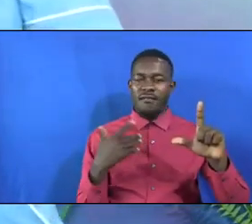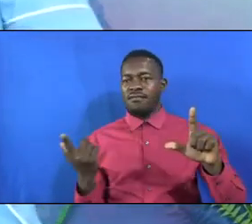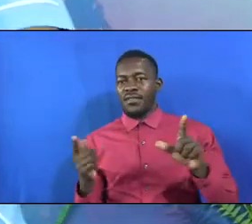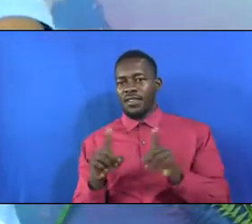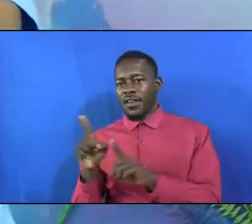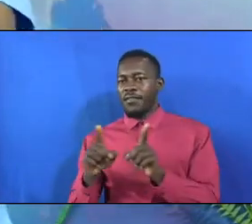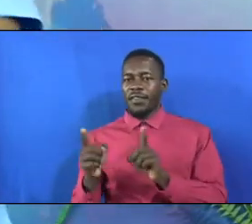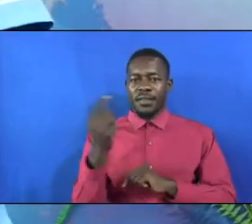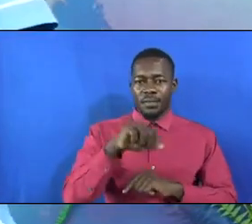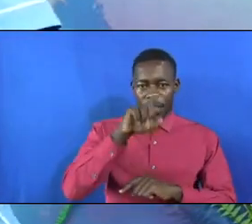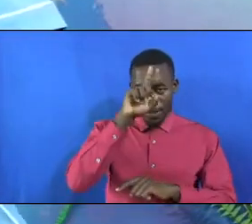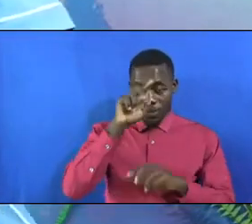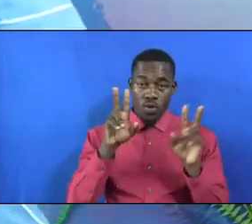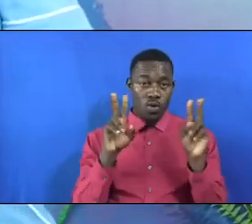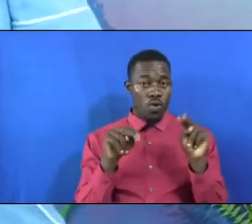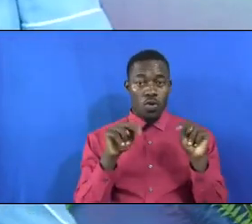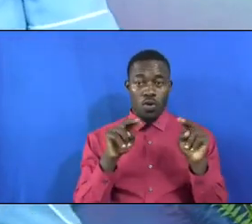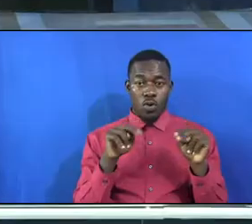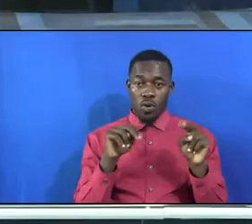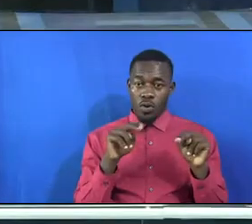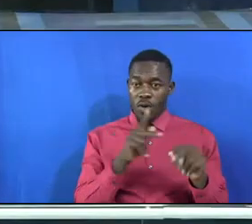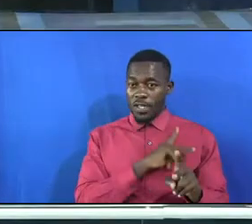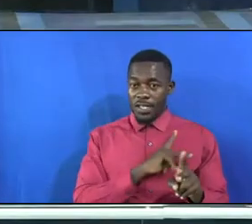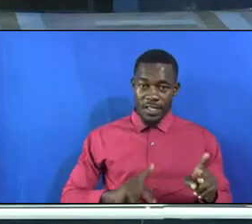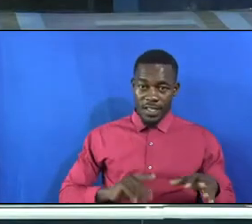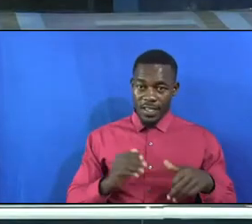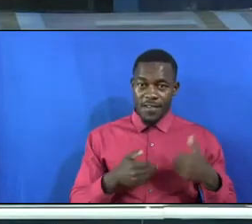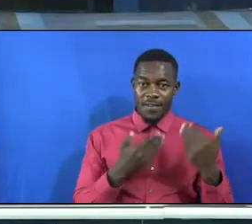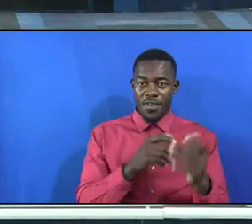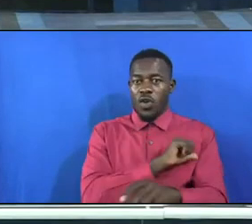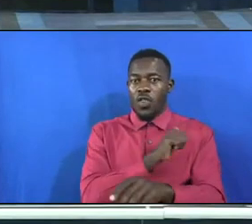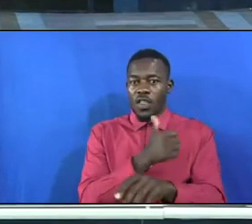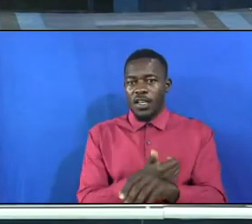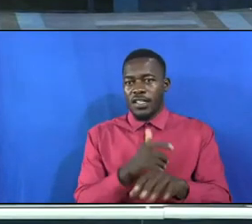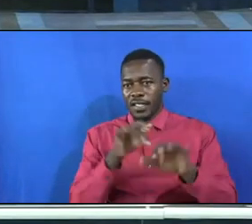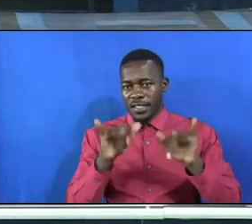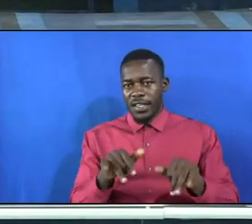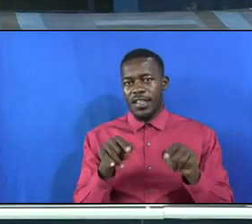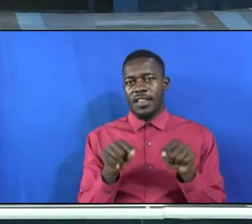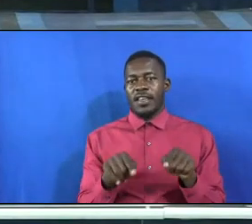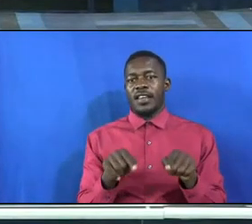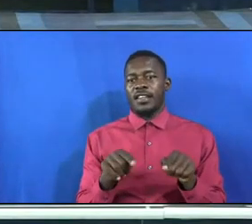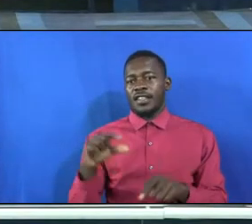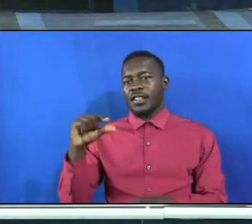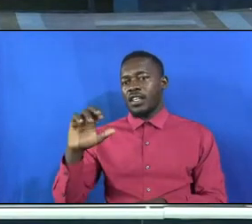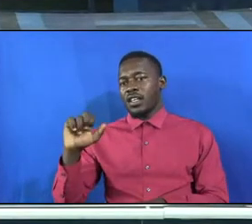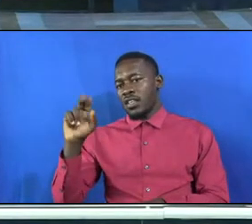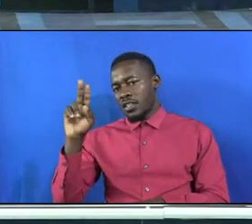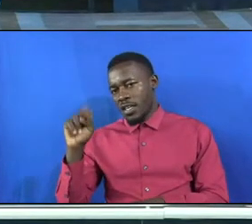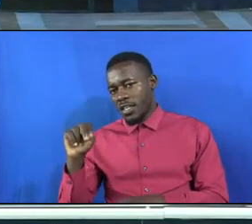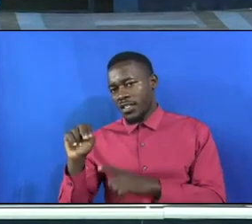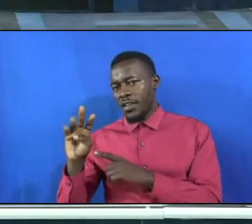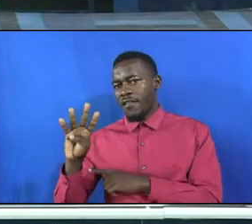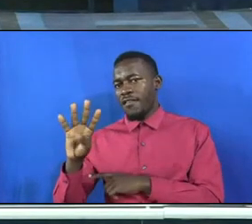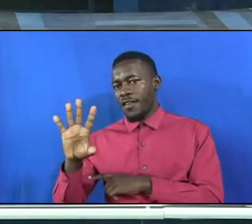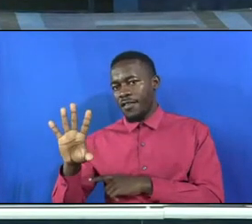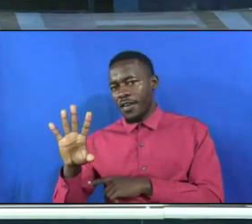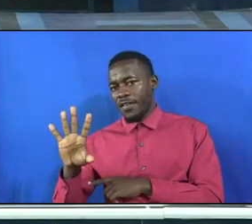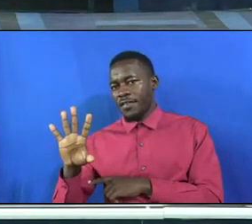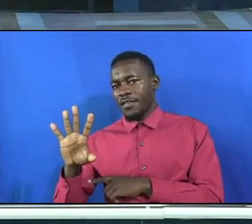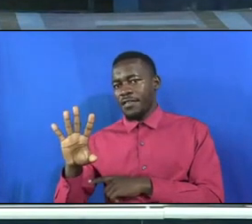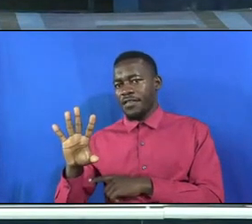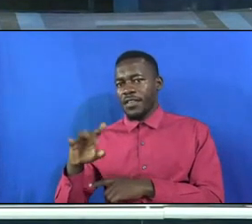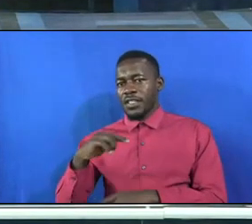the king gave them the authority to settle down. That is Genesis 45 verse 16 says, when the news reached